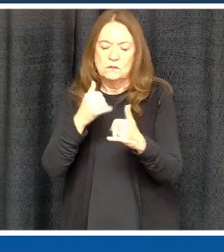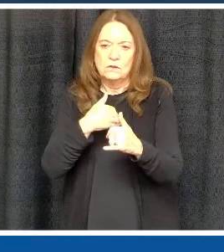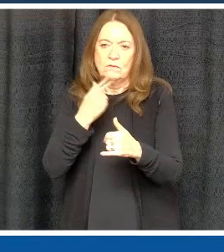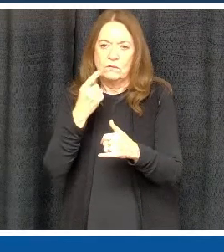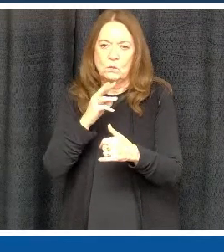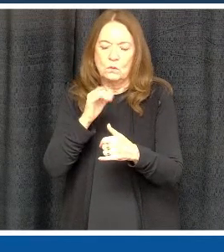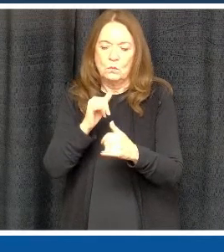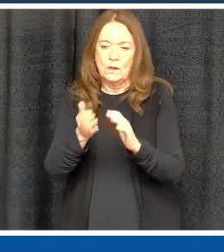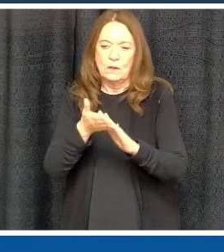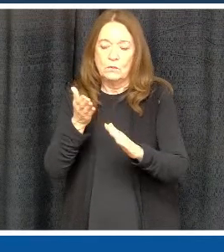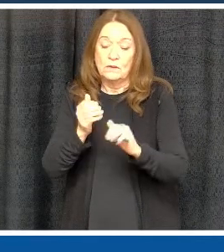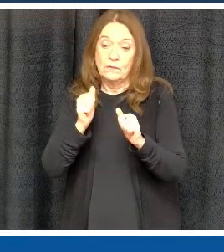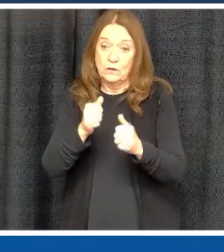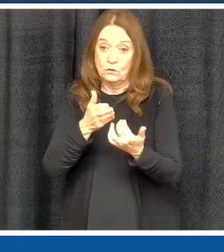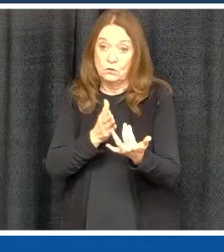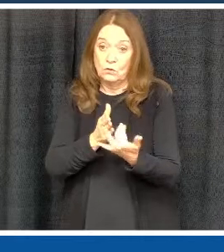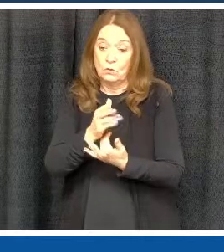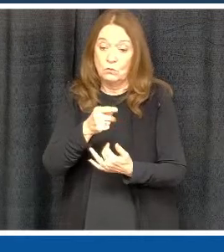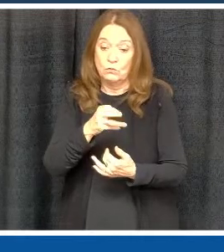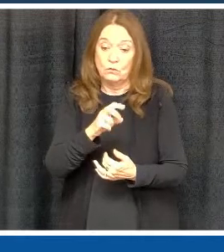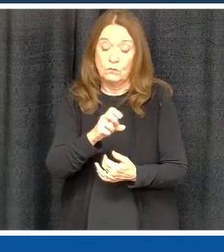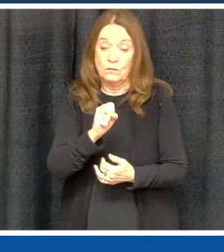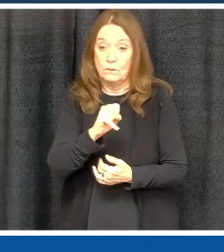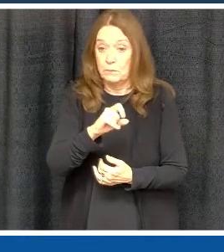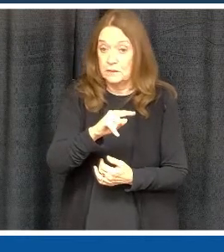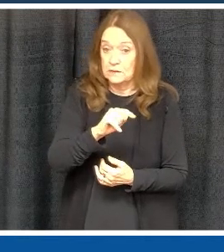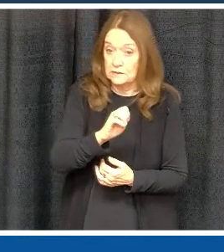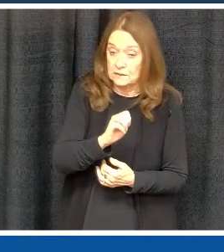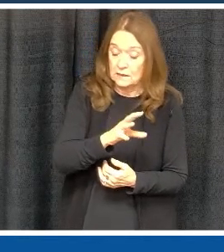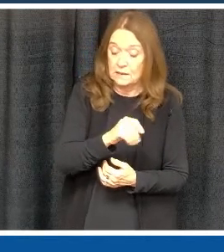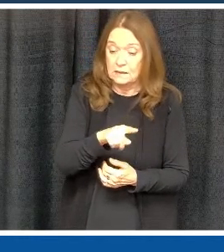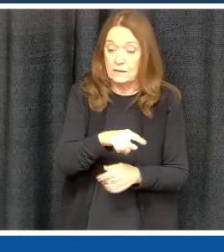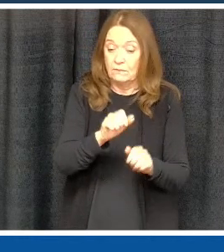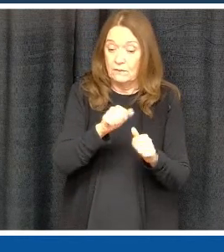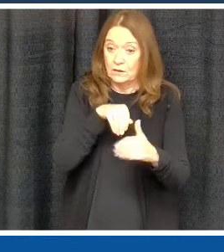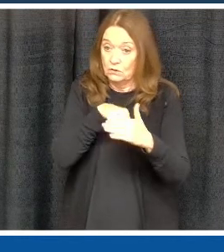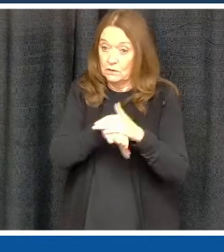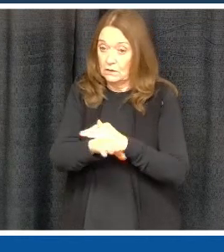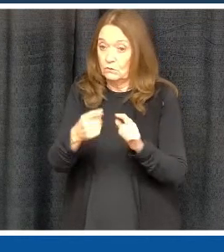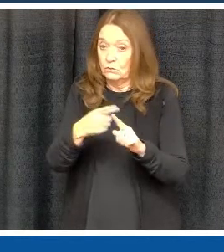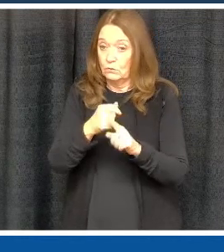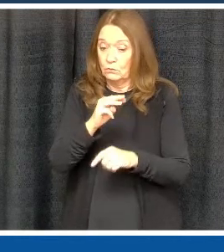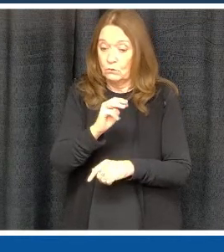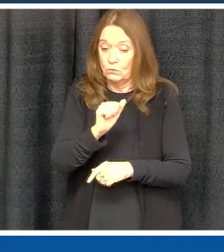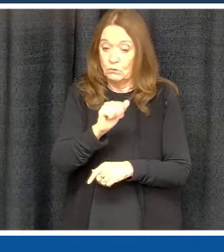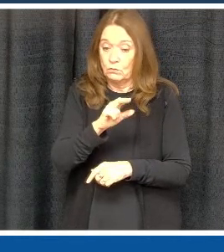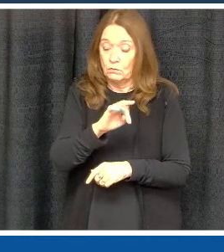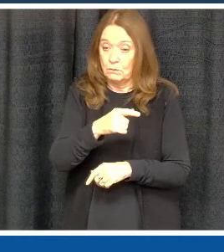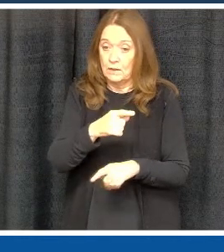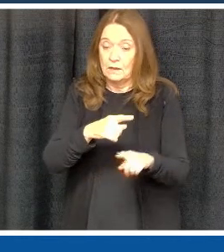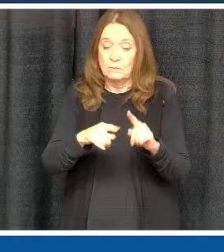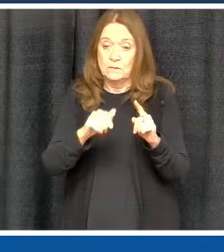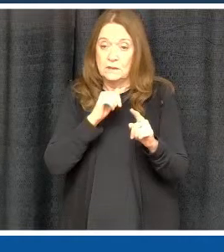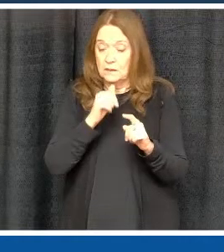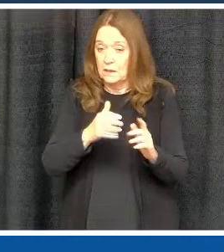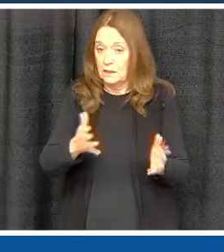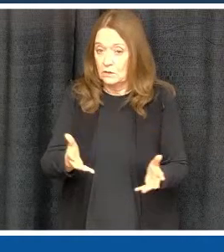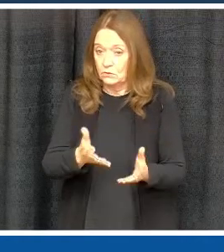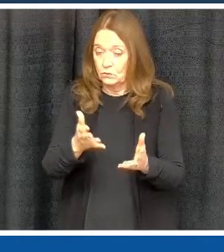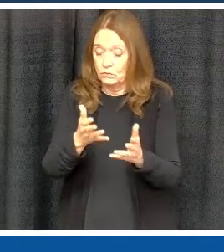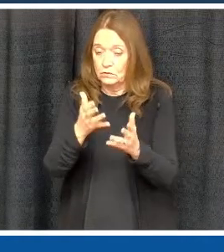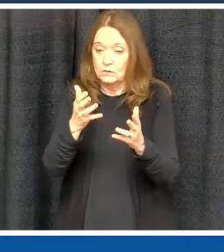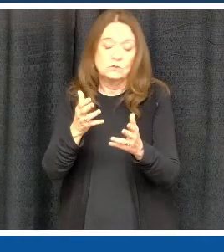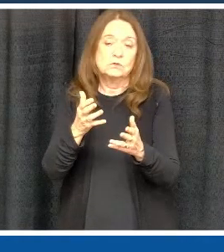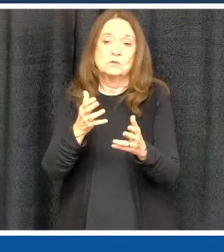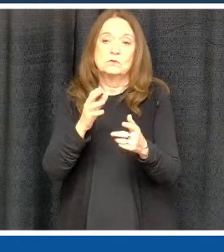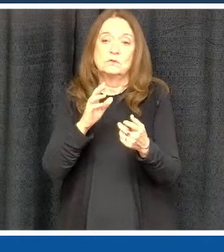residents could go through the PUD site. The PUD site could enter through Manning Heights. It's discouraged to exit from the